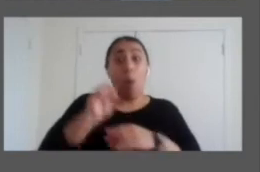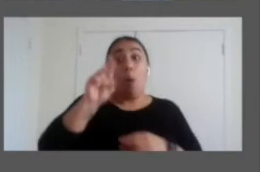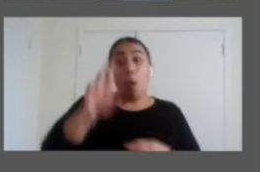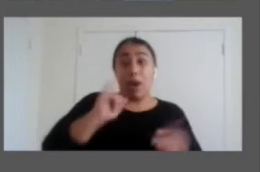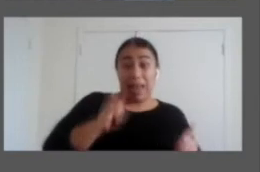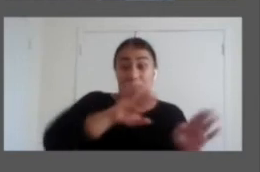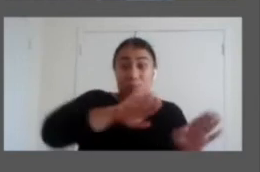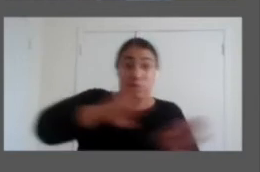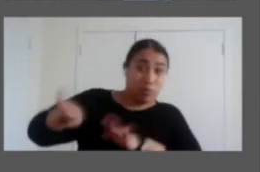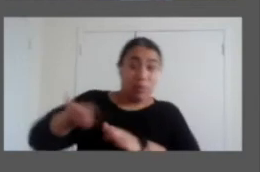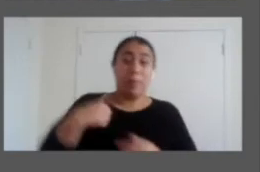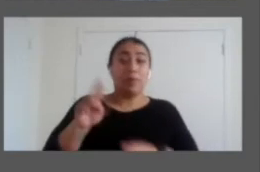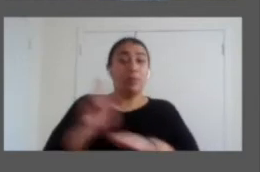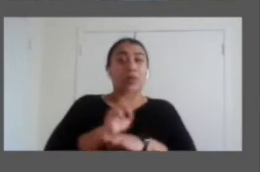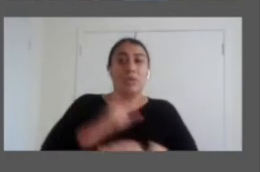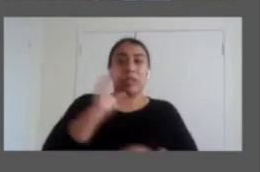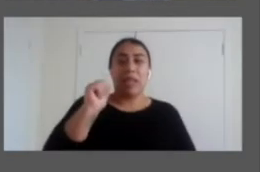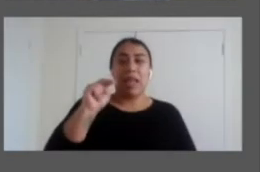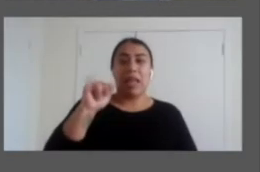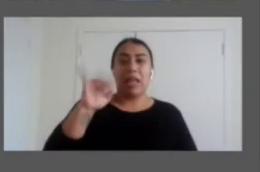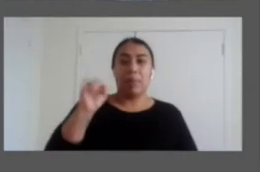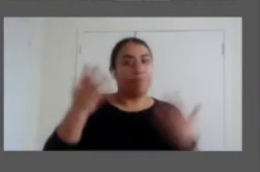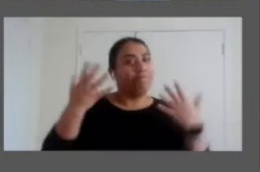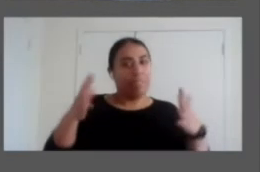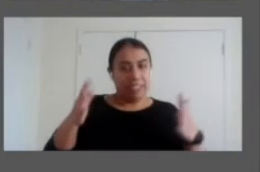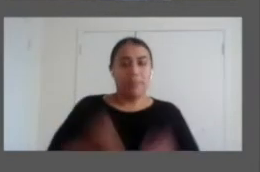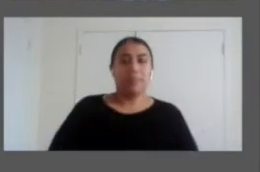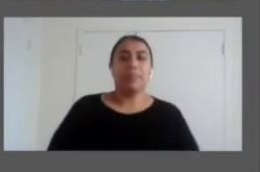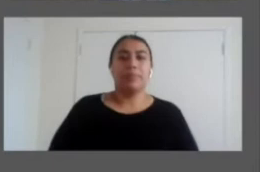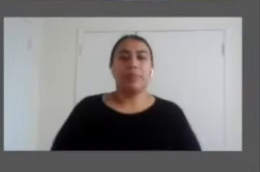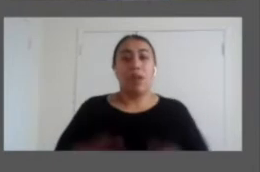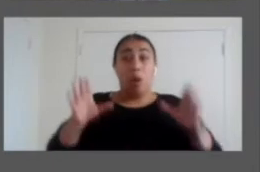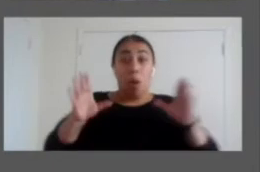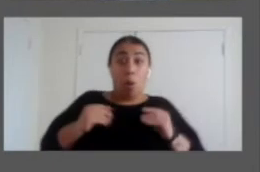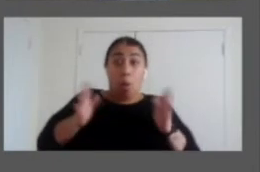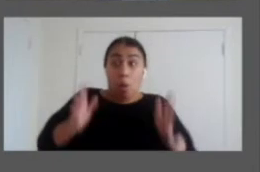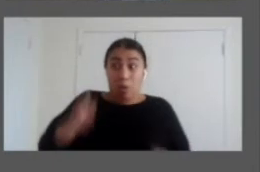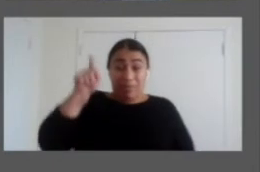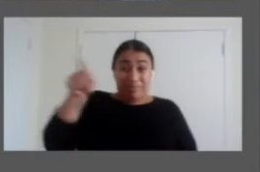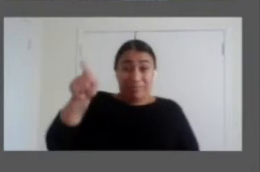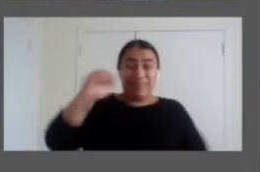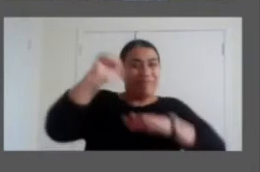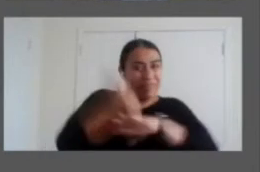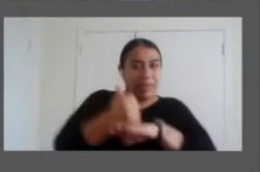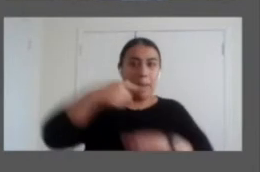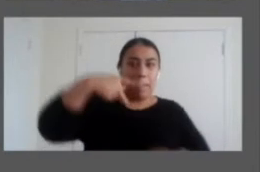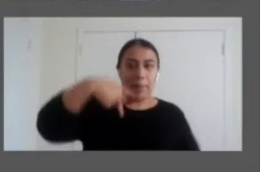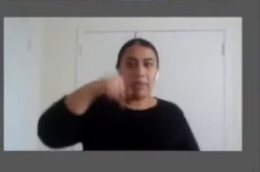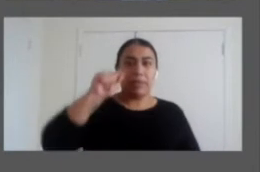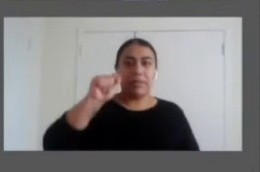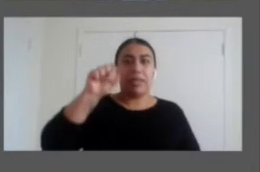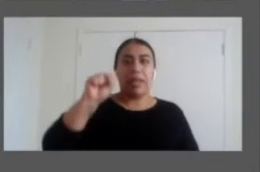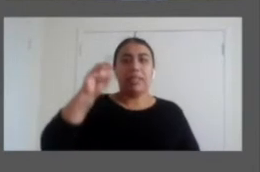Canada. Brian Hennon states, "For veterans and first responders who struggle daily with post-traumatic stress